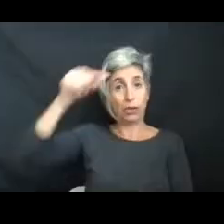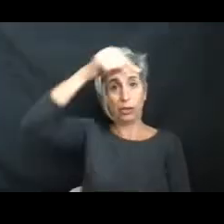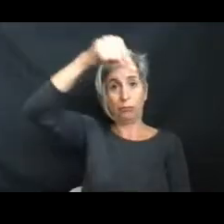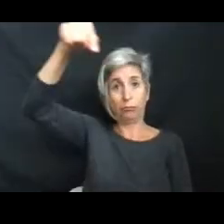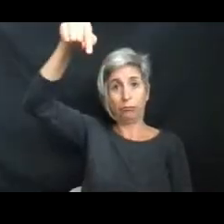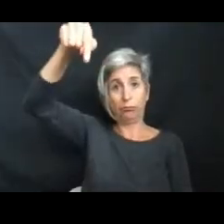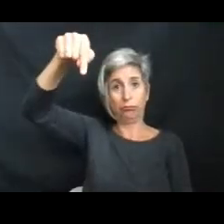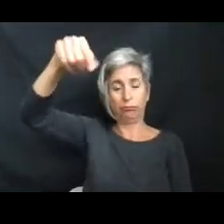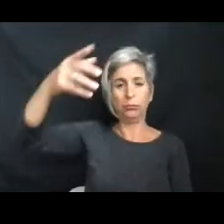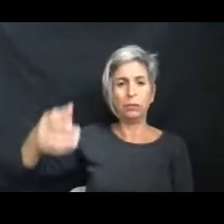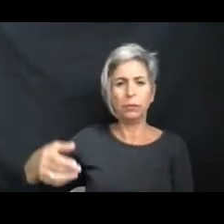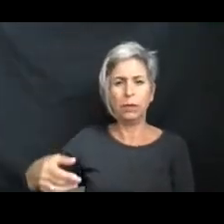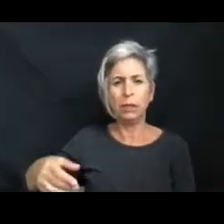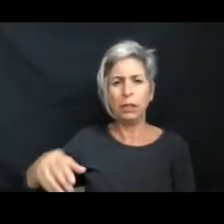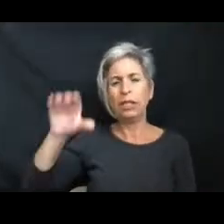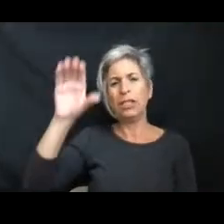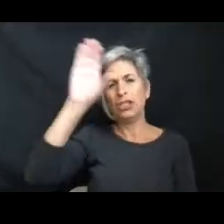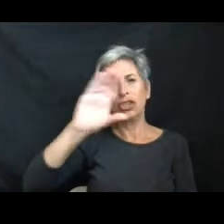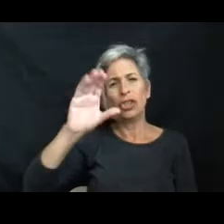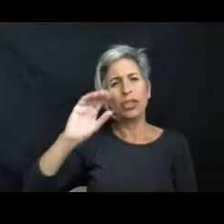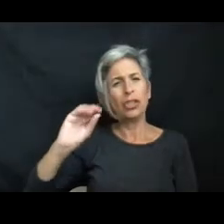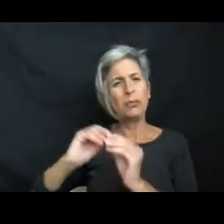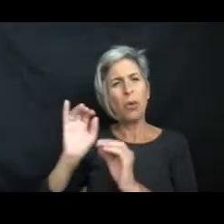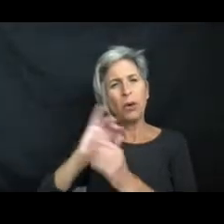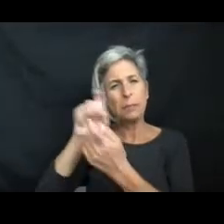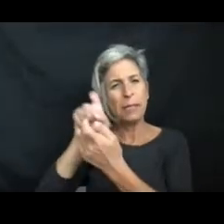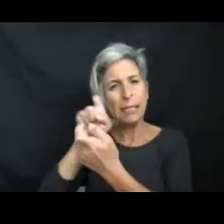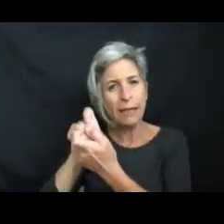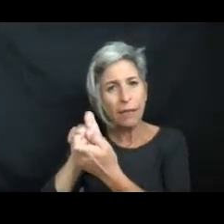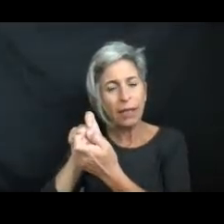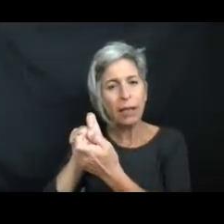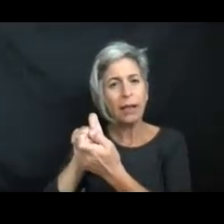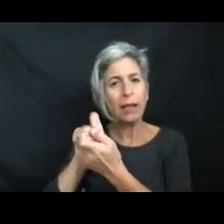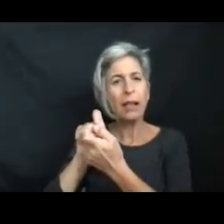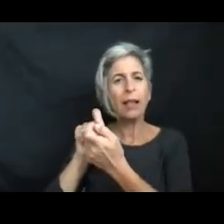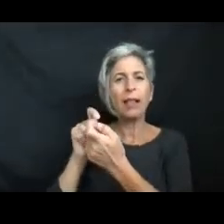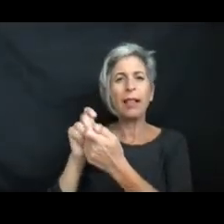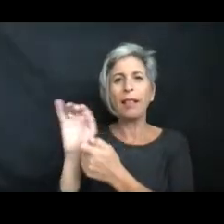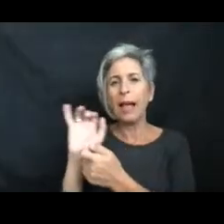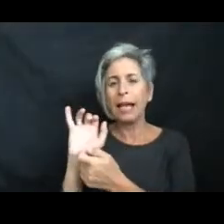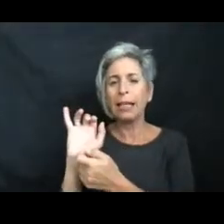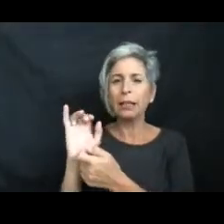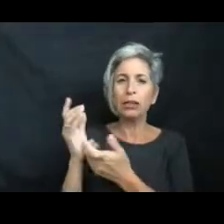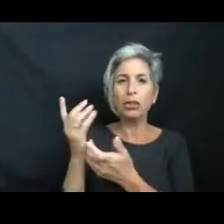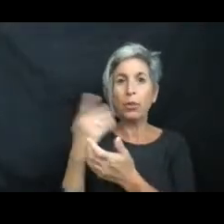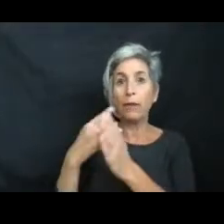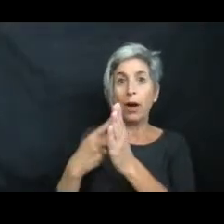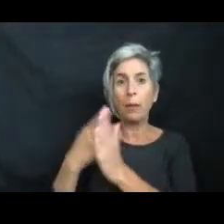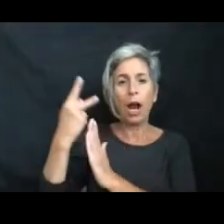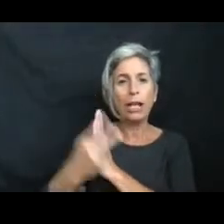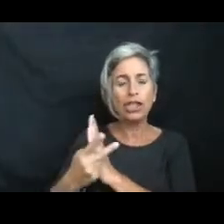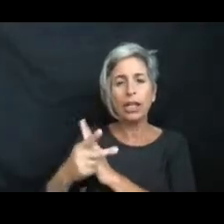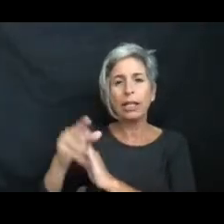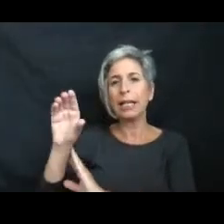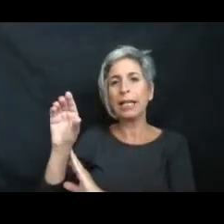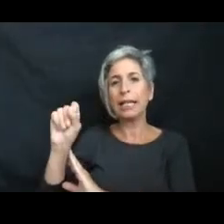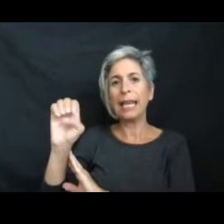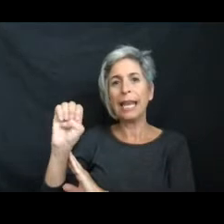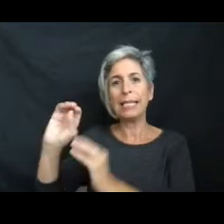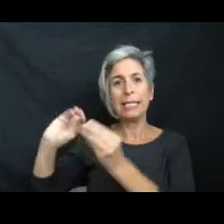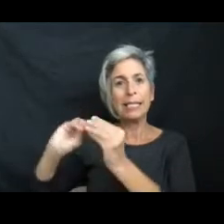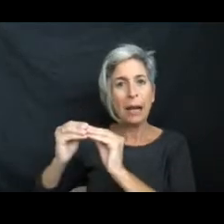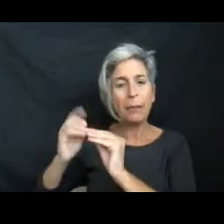and search is that search is more specific. You're looking for something like you have a project case number and you can find it, or you